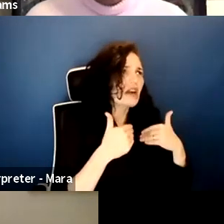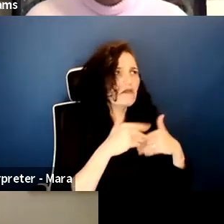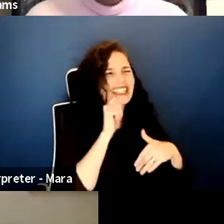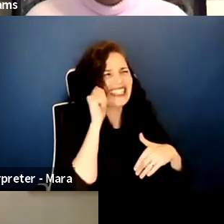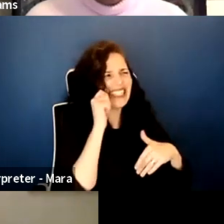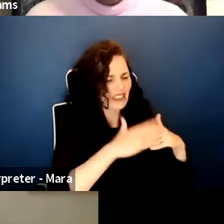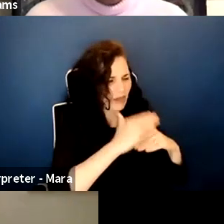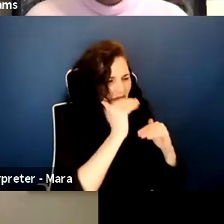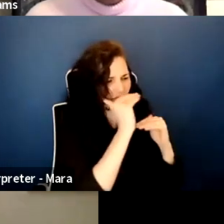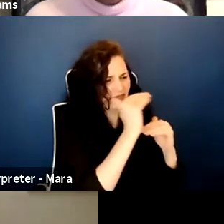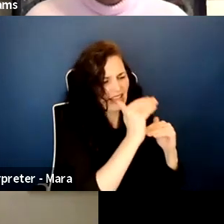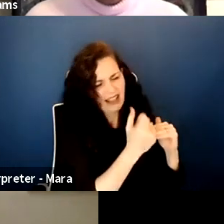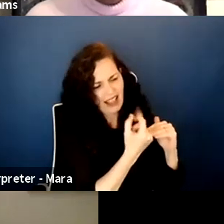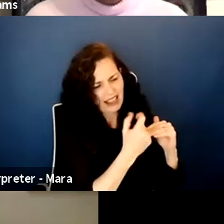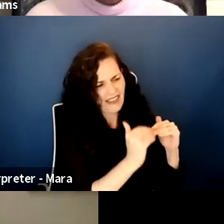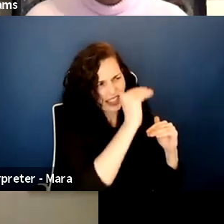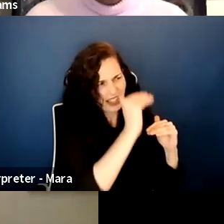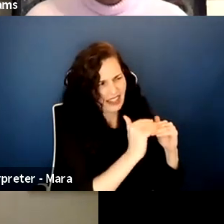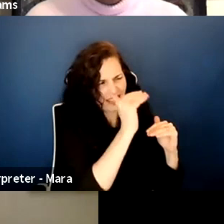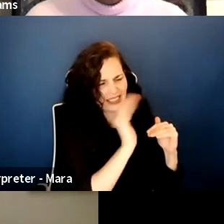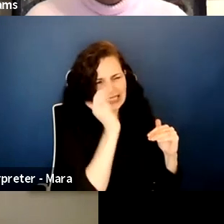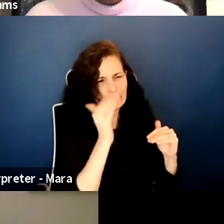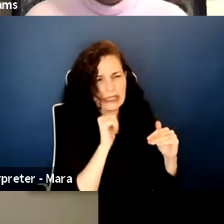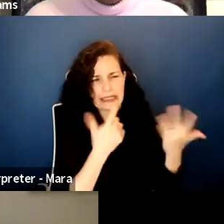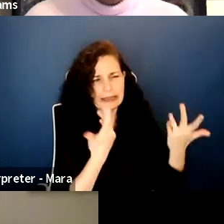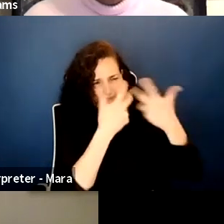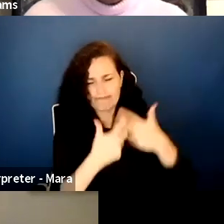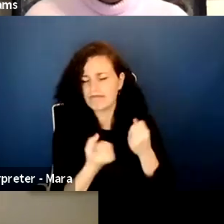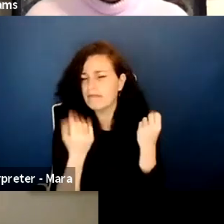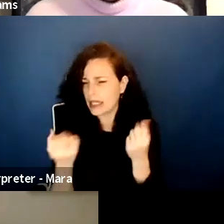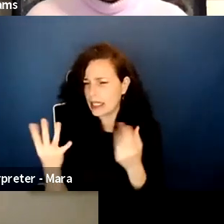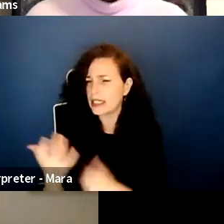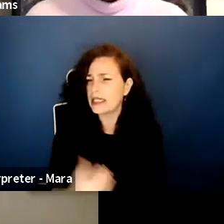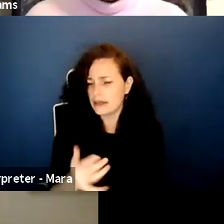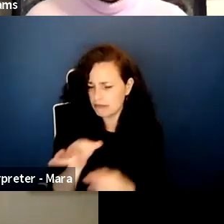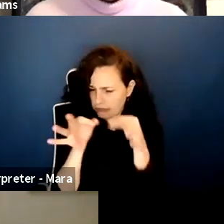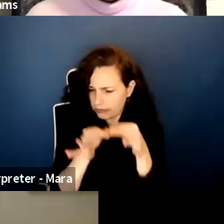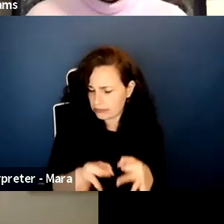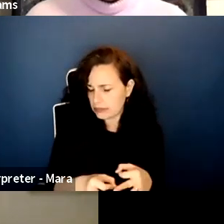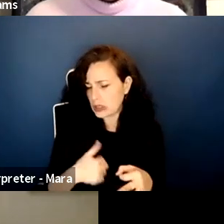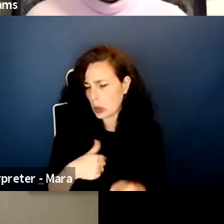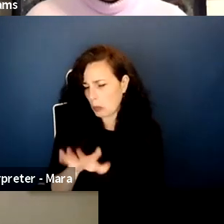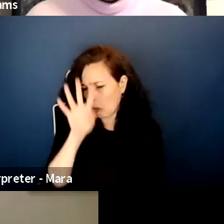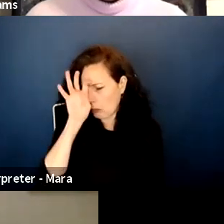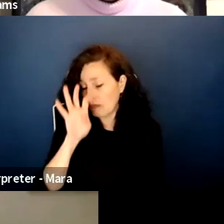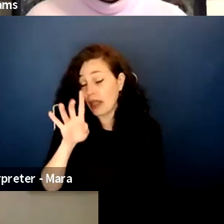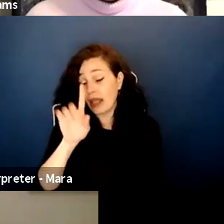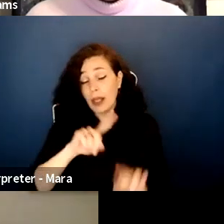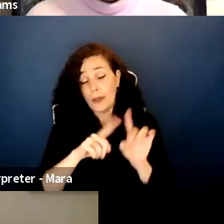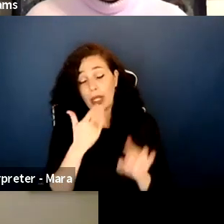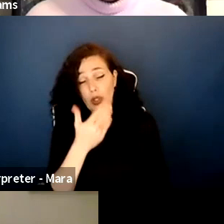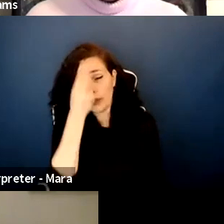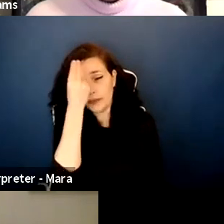like 11 was like an age that I just didn't see a lot in breakdowns. So here's the good news. If